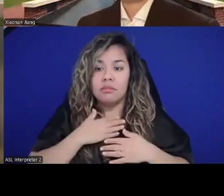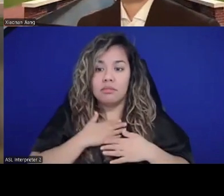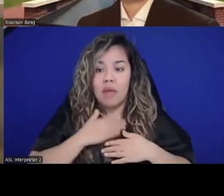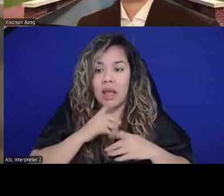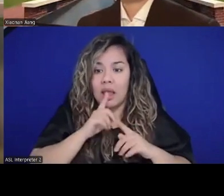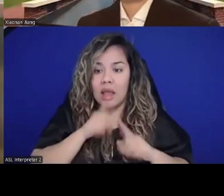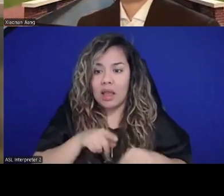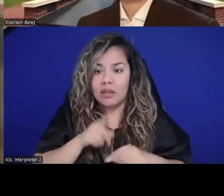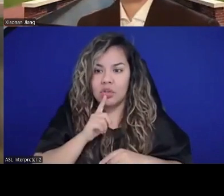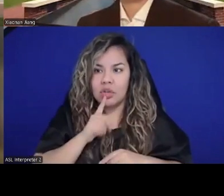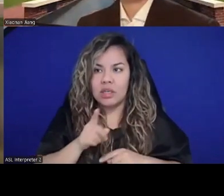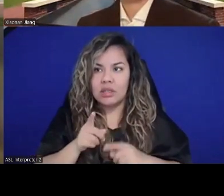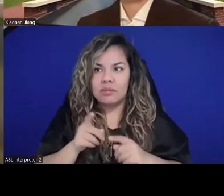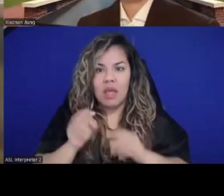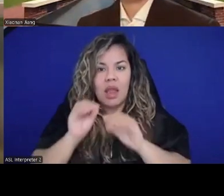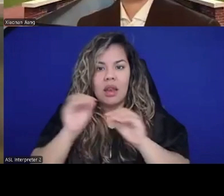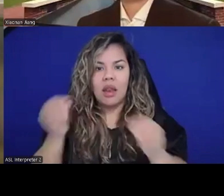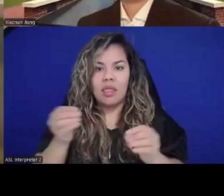not historical.